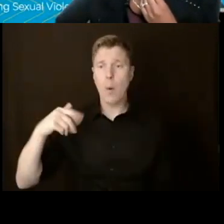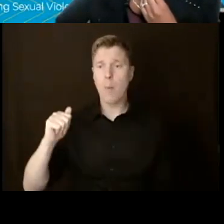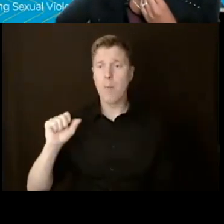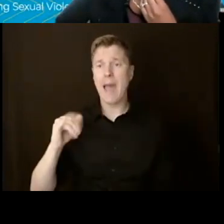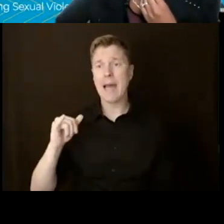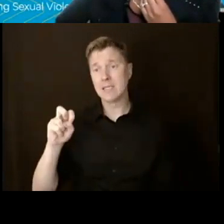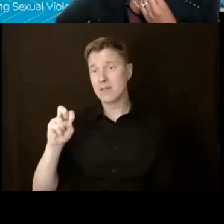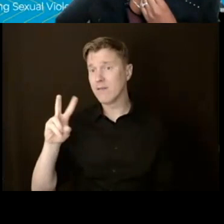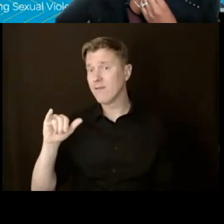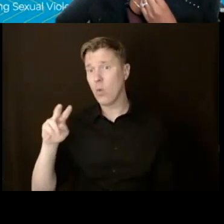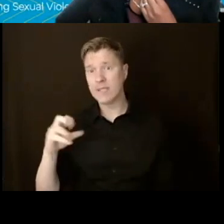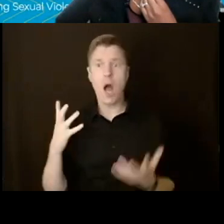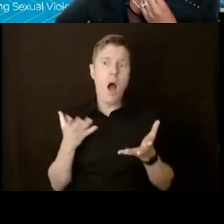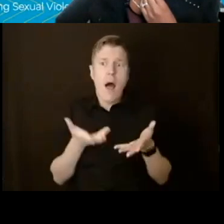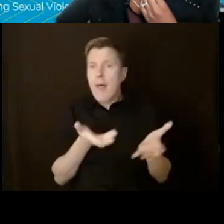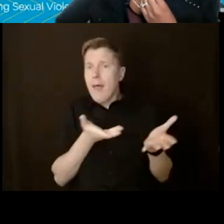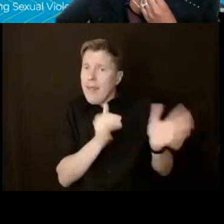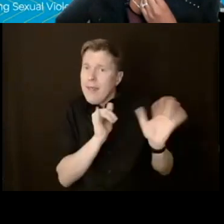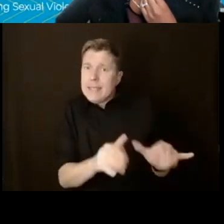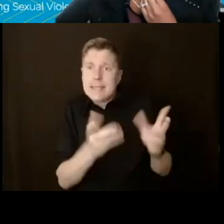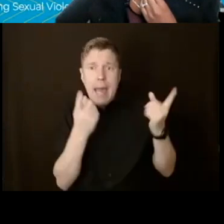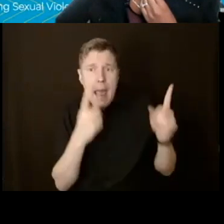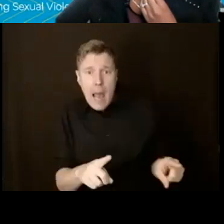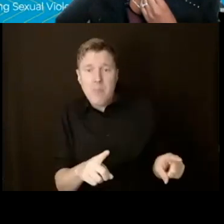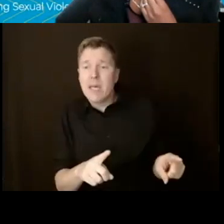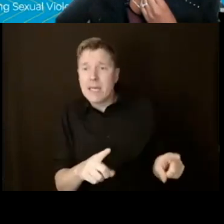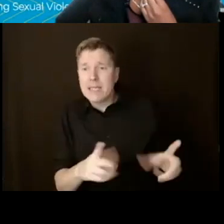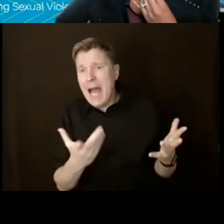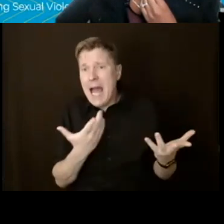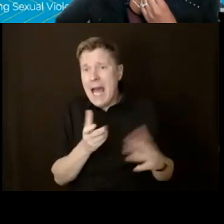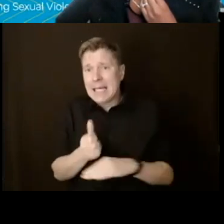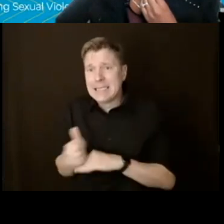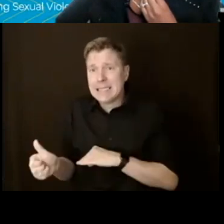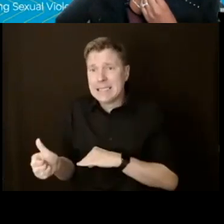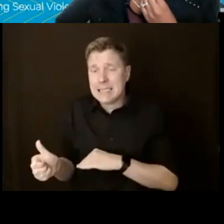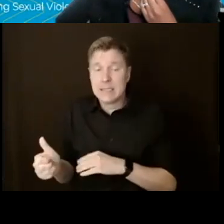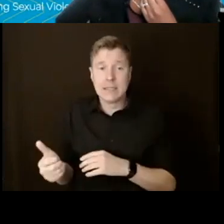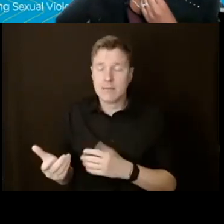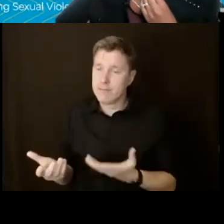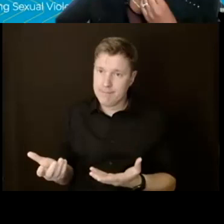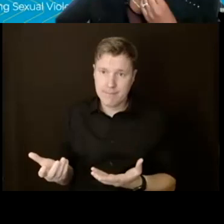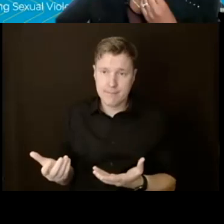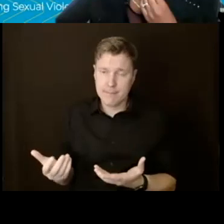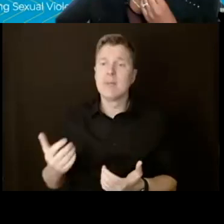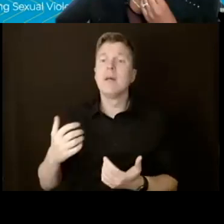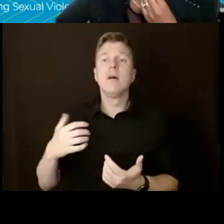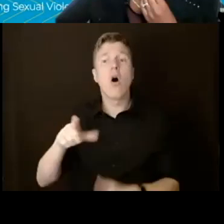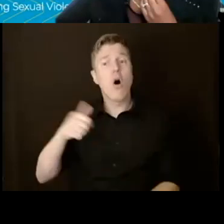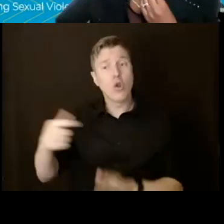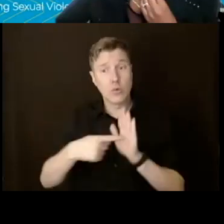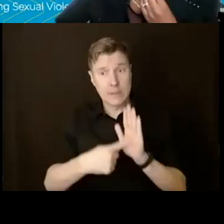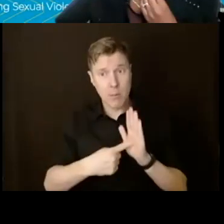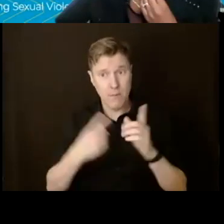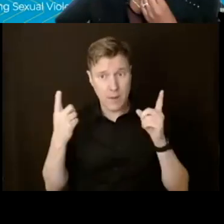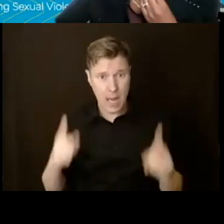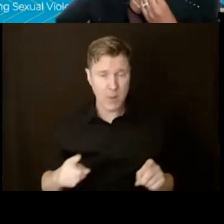happened by osmosis, what tends to then happen is, oh, it's her fault. Another example of how this has happened is